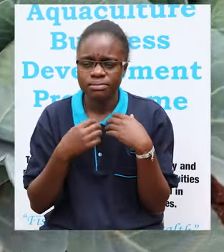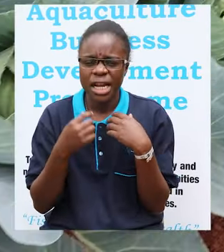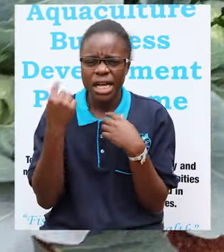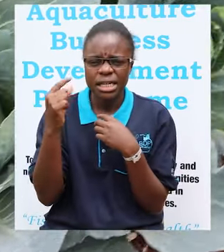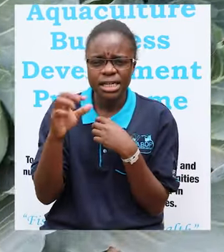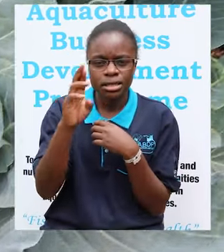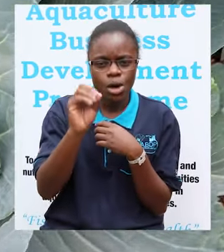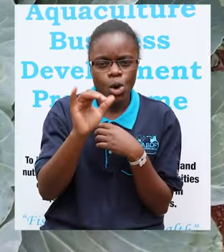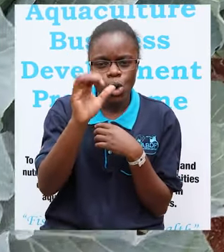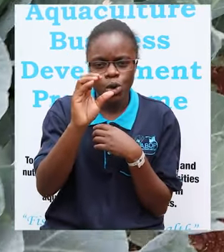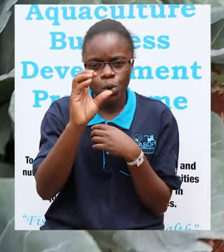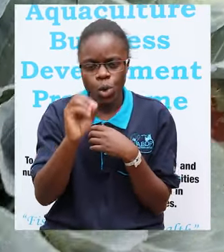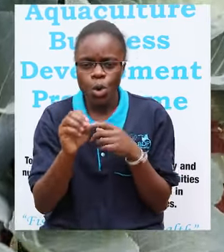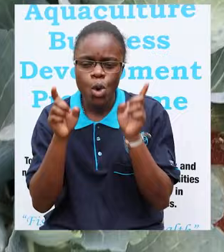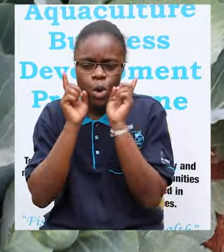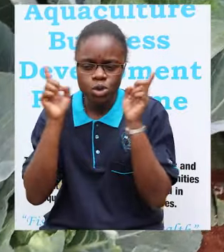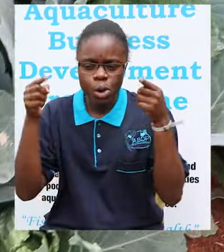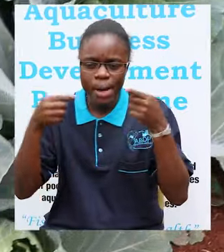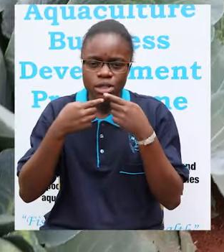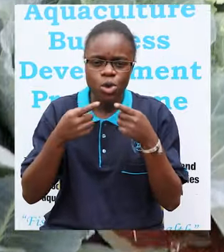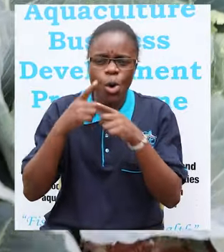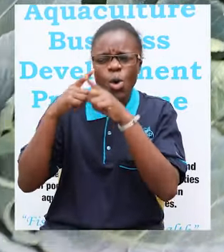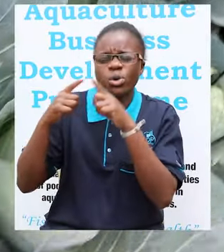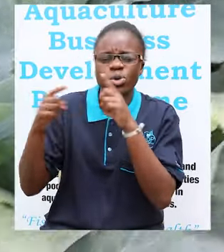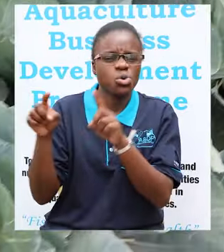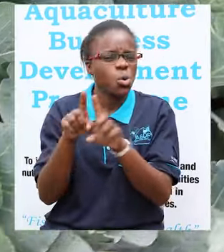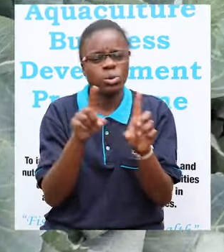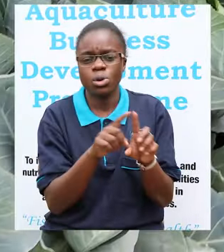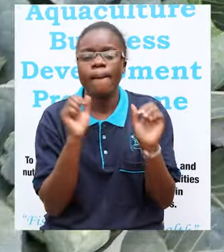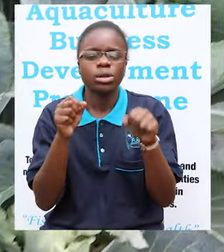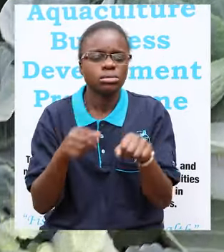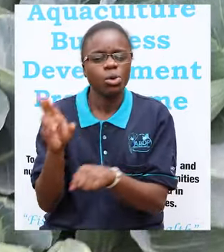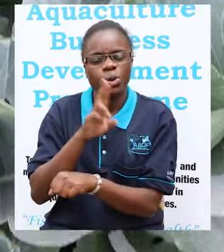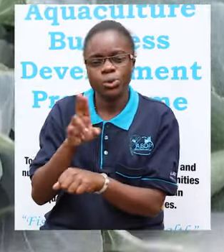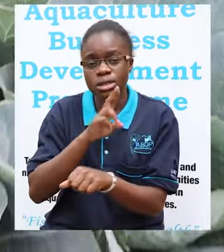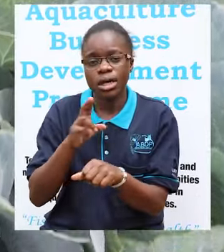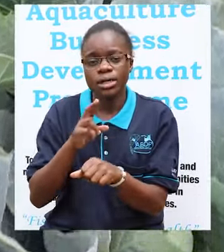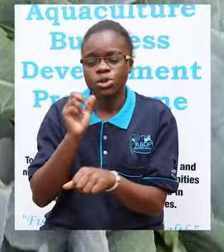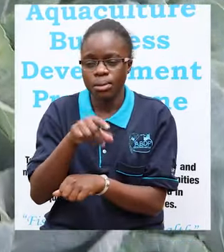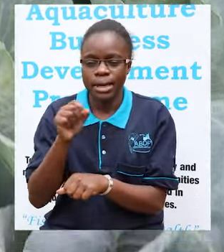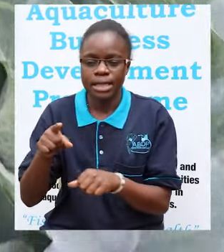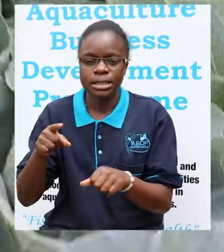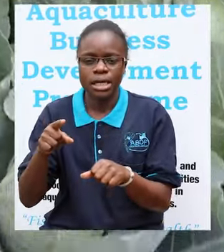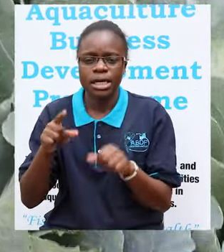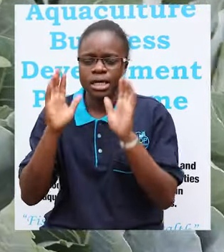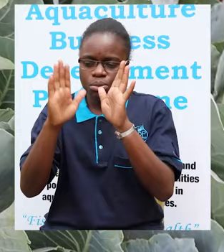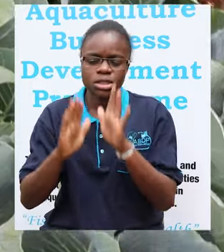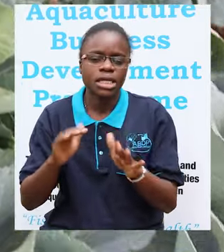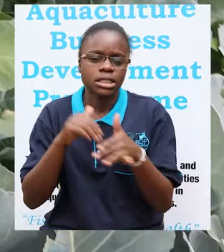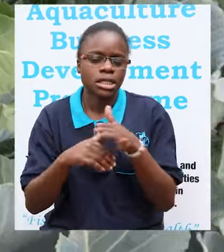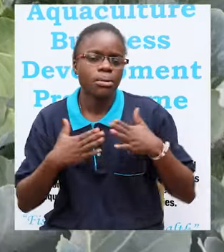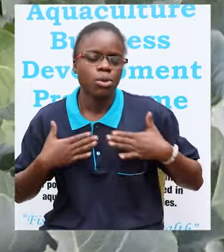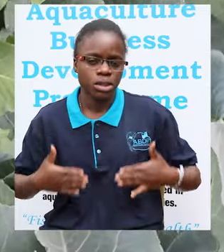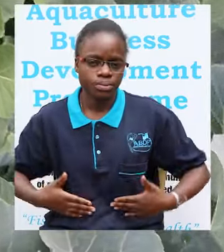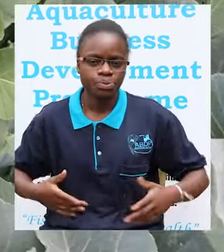in the body, and they also can be used to improve the other things that are required in the body. So, and the other